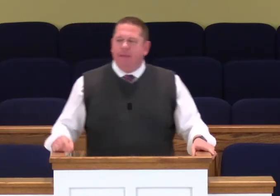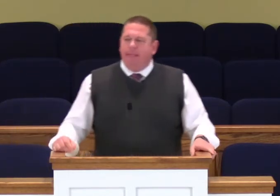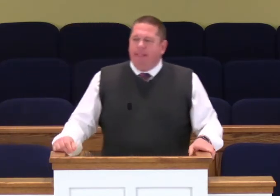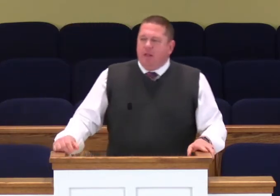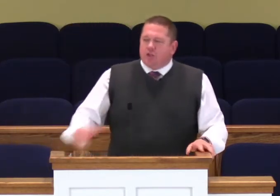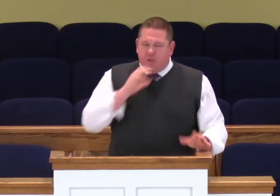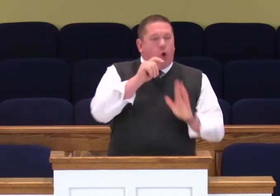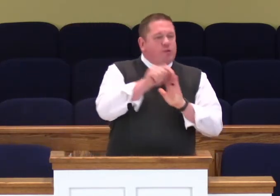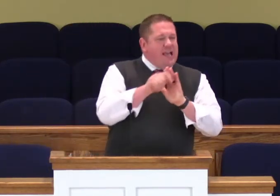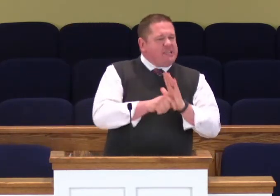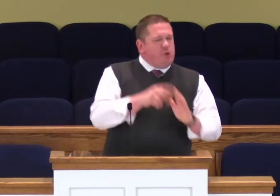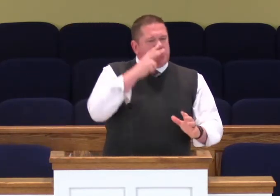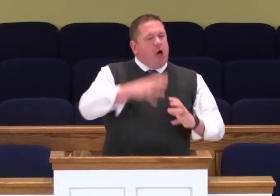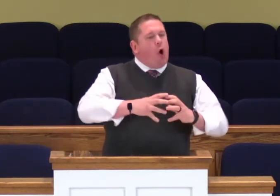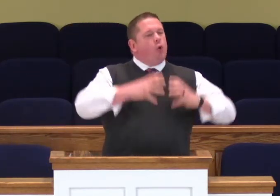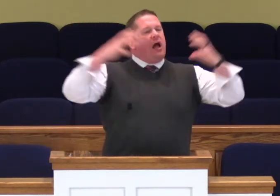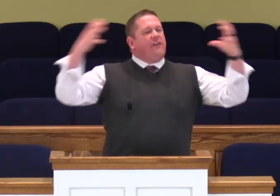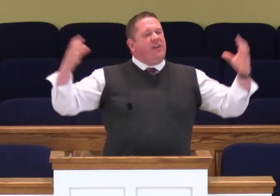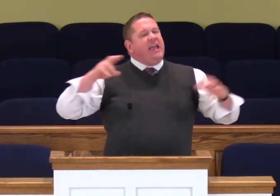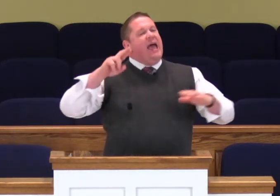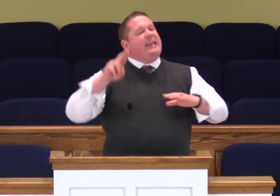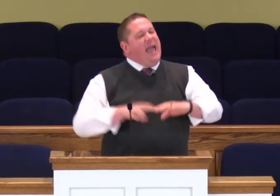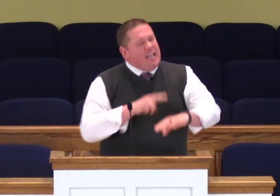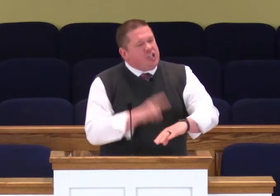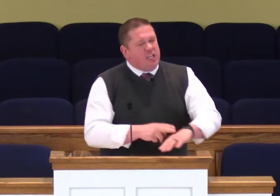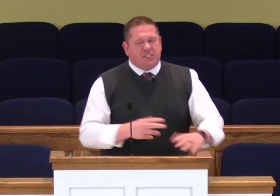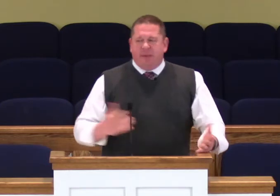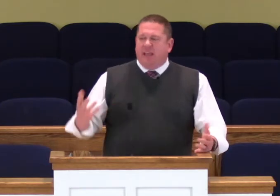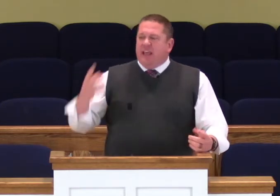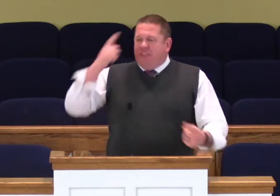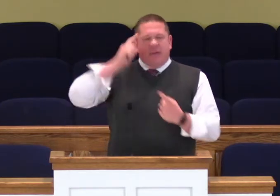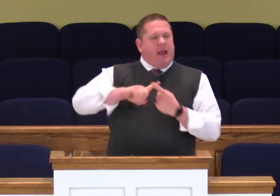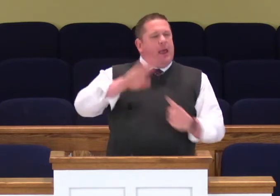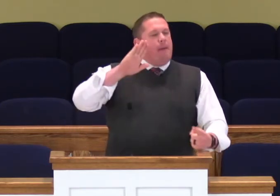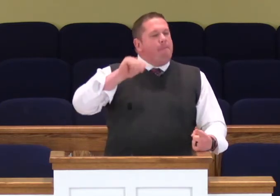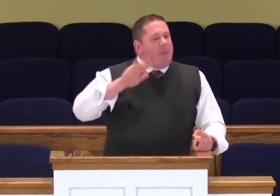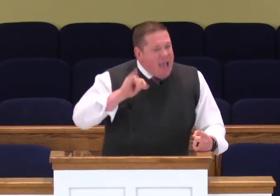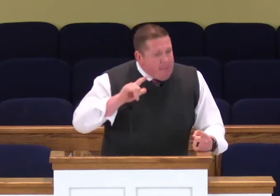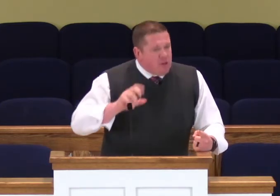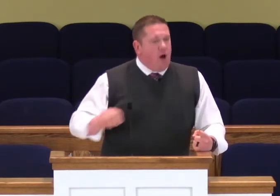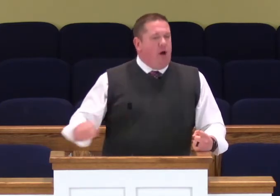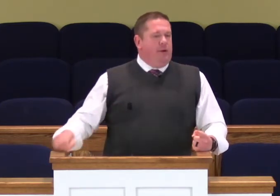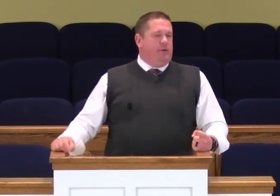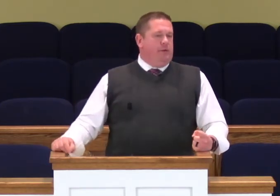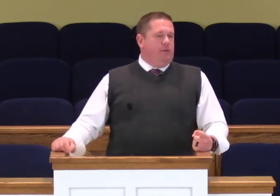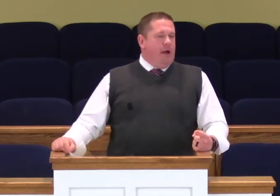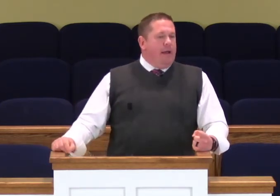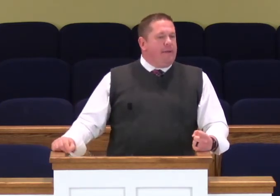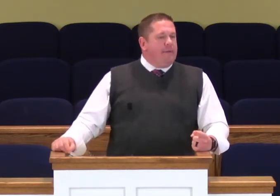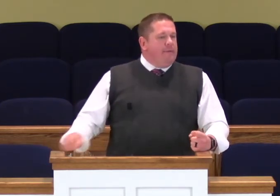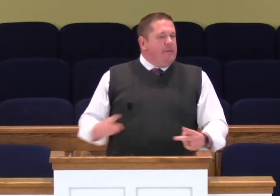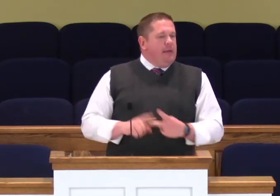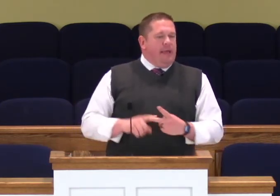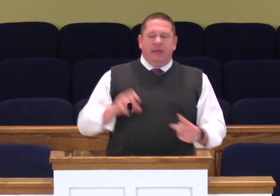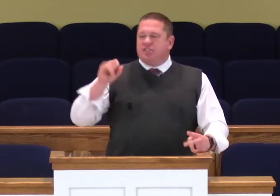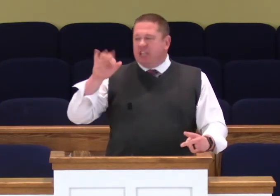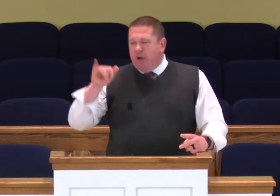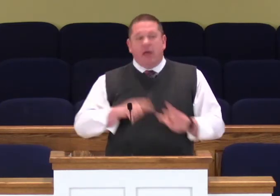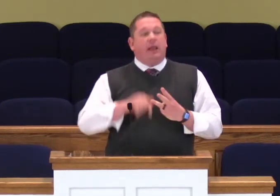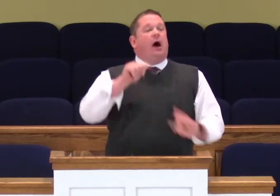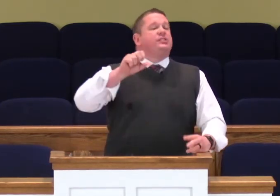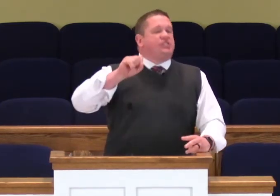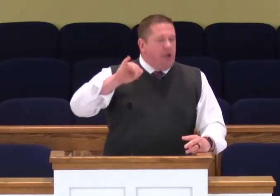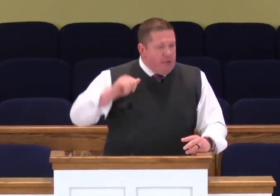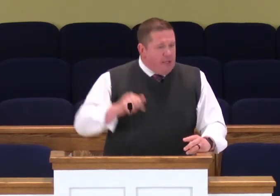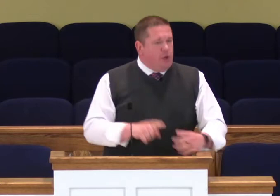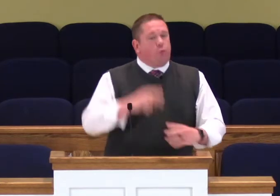testament. So the Old Testament, you see a whole lot of nations. I mean, think about it. Babylon, right? And Assyria